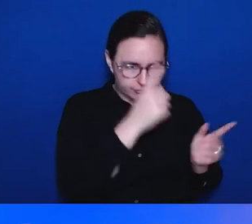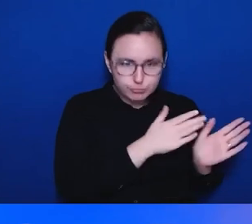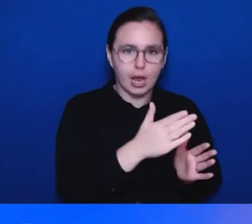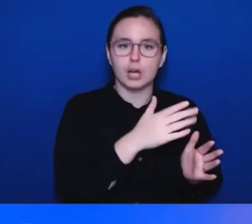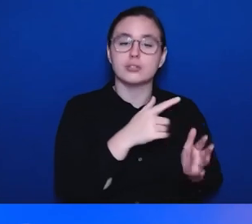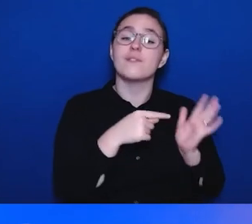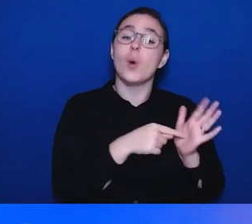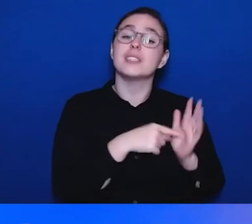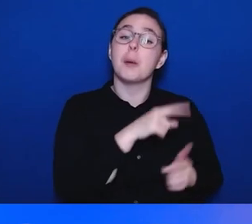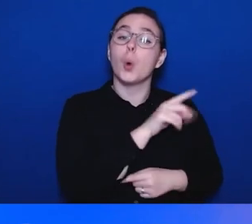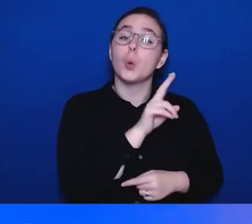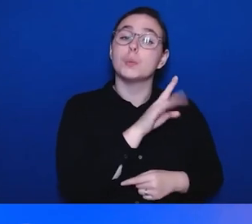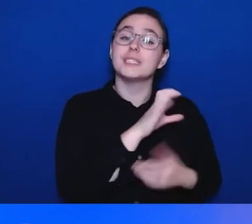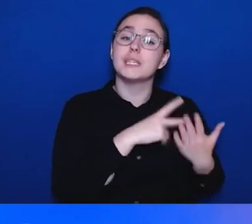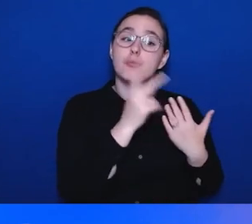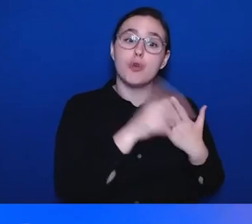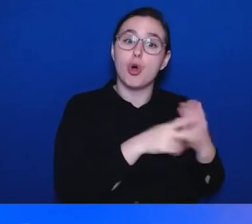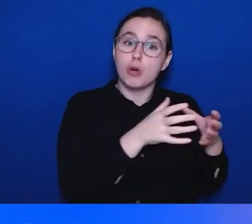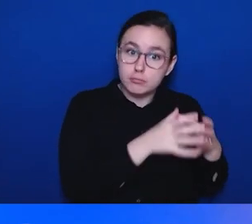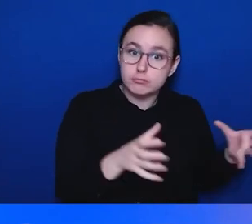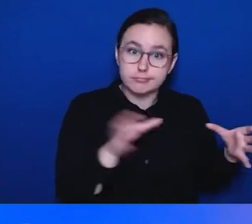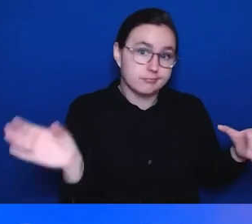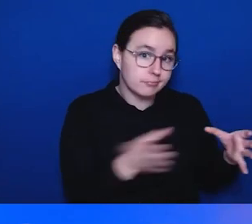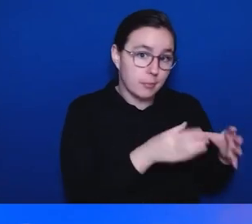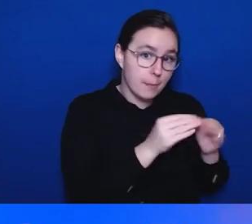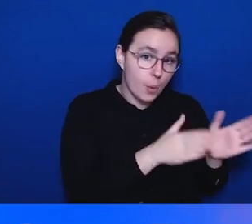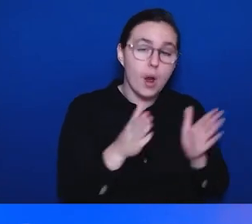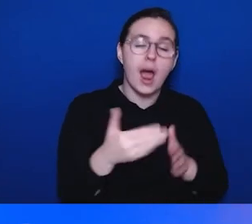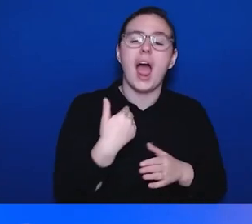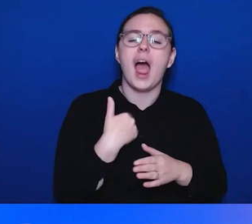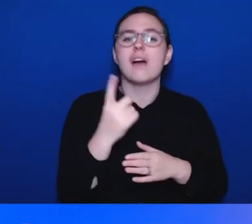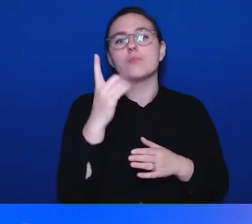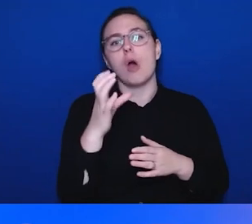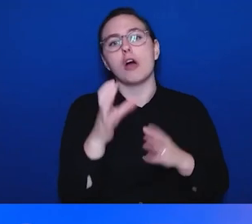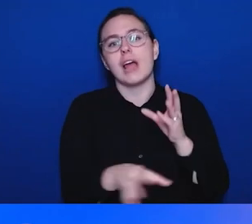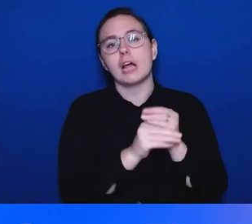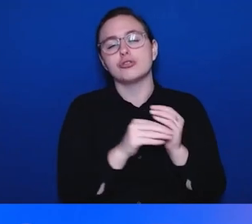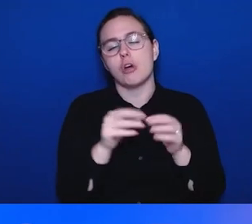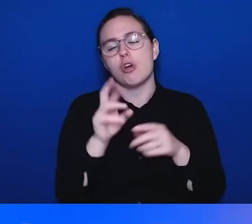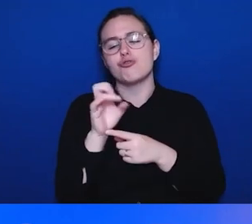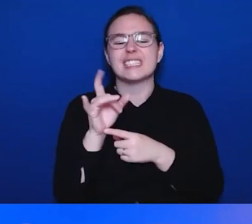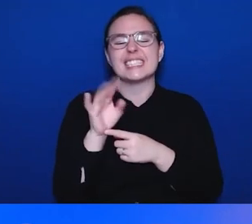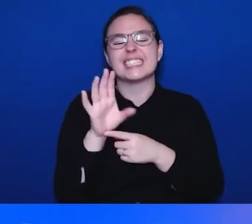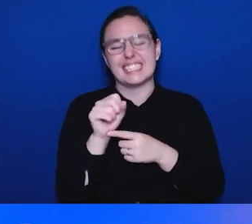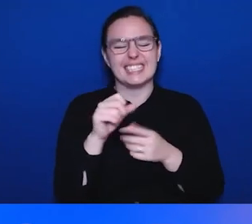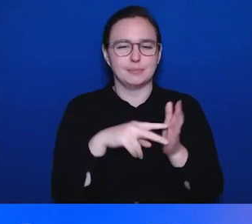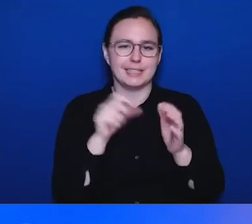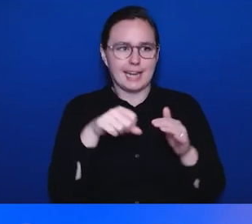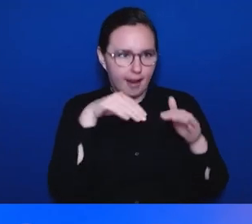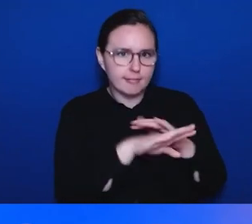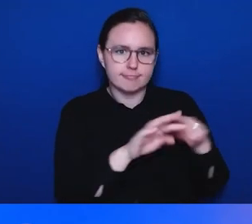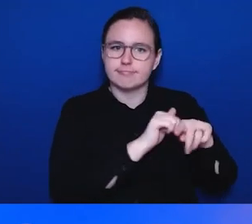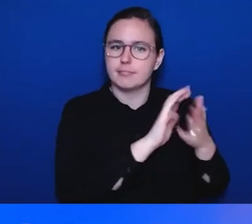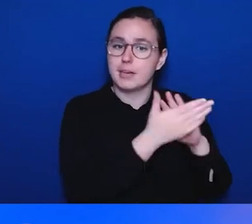taken steps to open spaces in the short term at UBC, more than 100 residency and family doctor spaces.